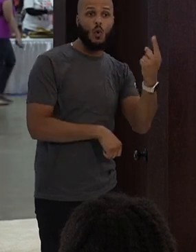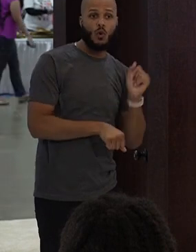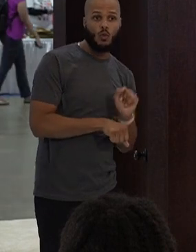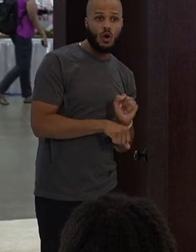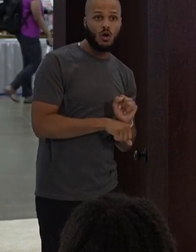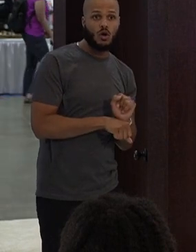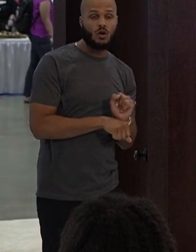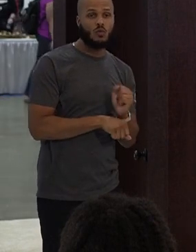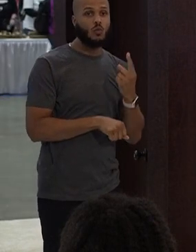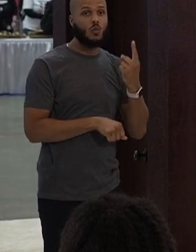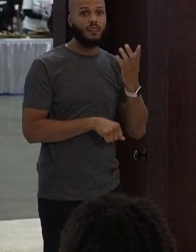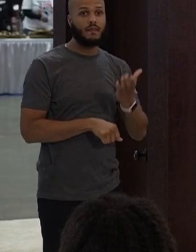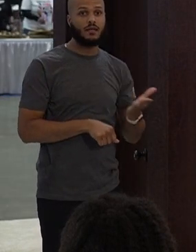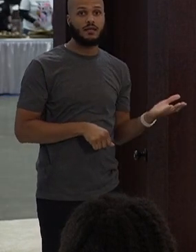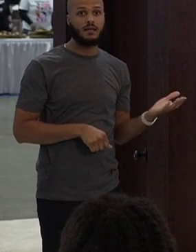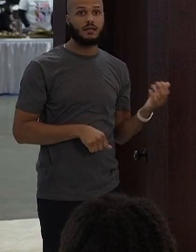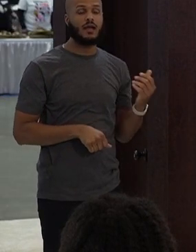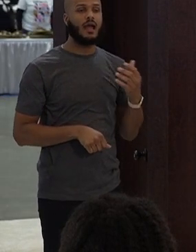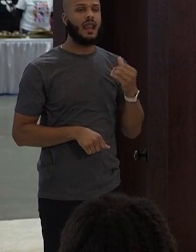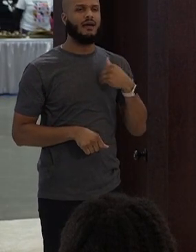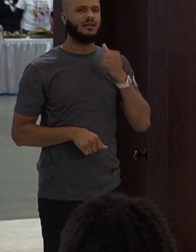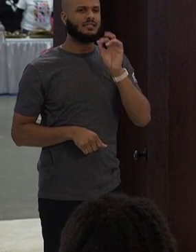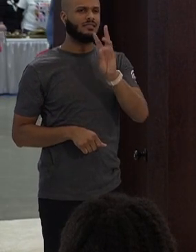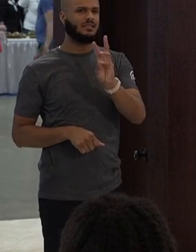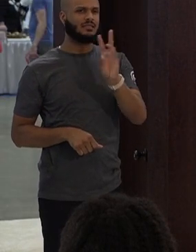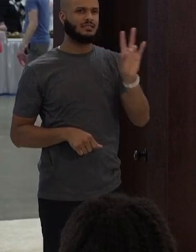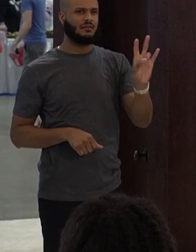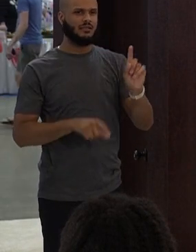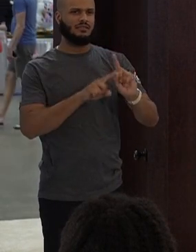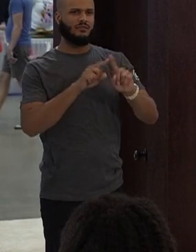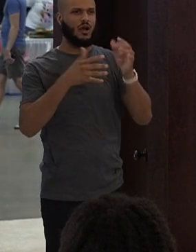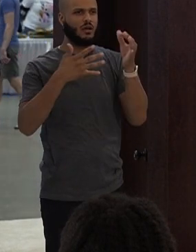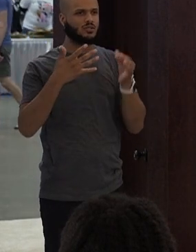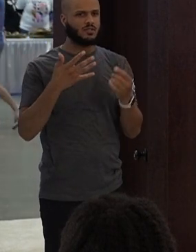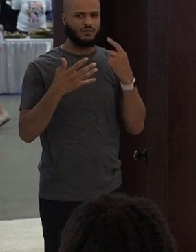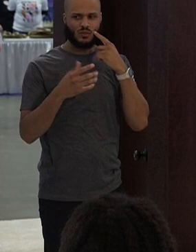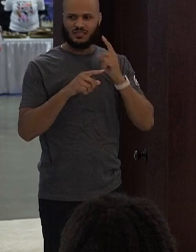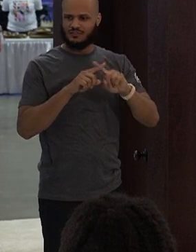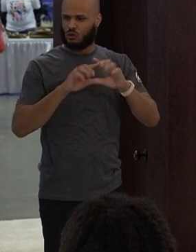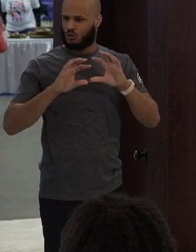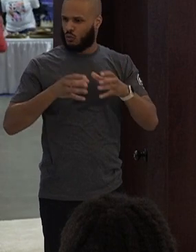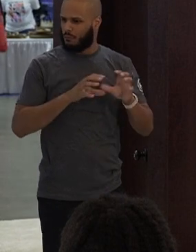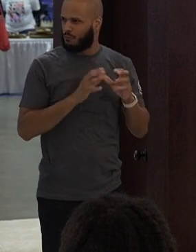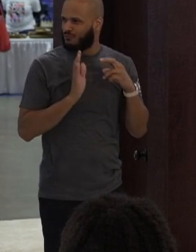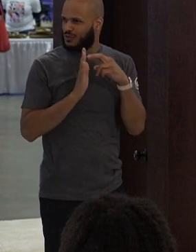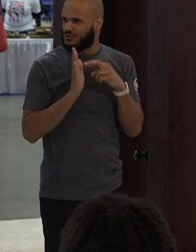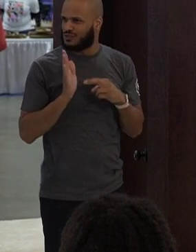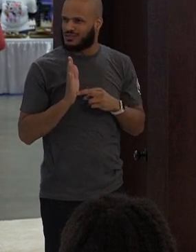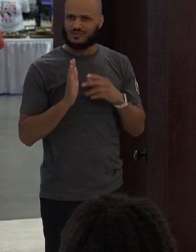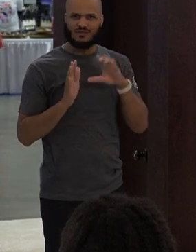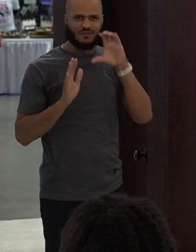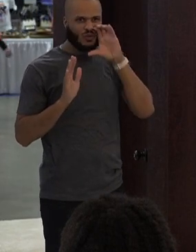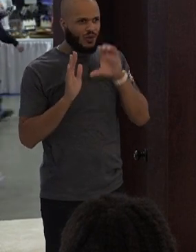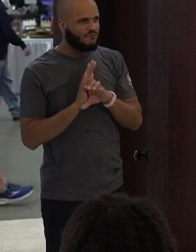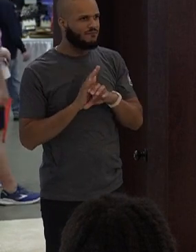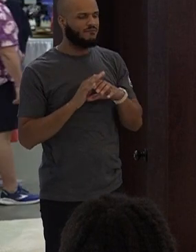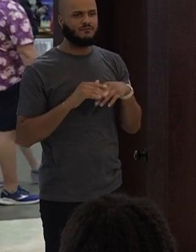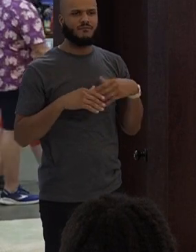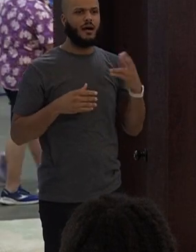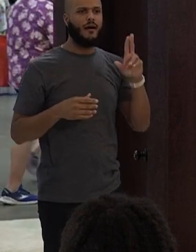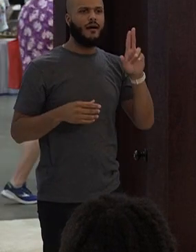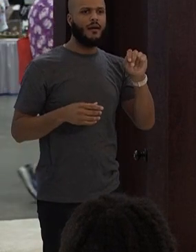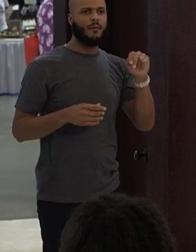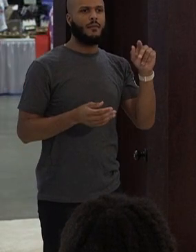and then there are about six or seven different options for different kind of group registrations of photographs,